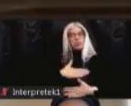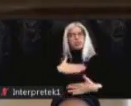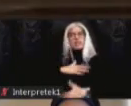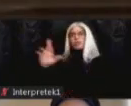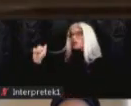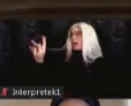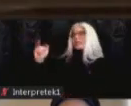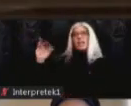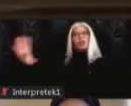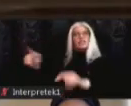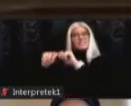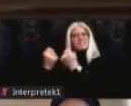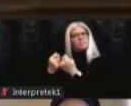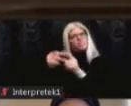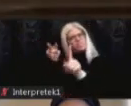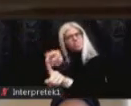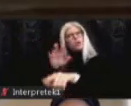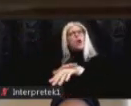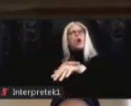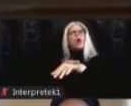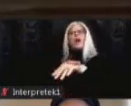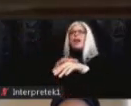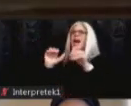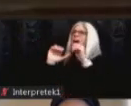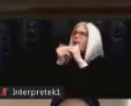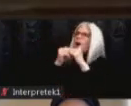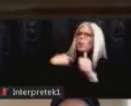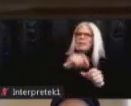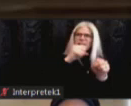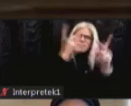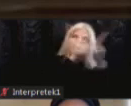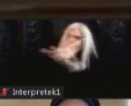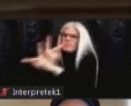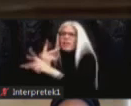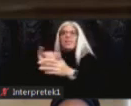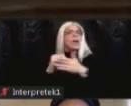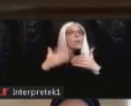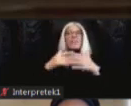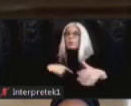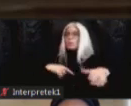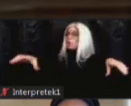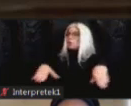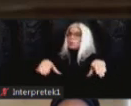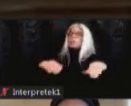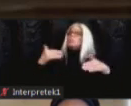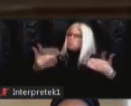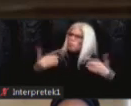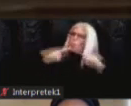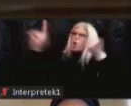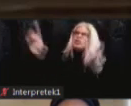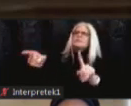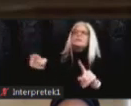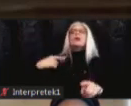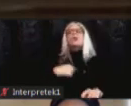on giving us a tool and a framework to make sure that whatever we are doing works. We are ready